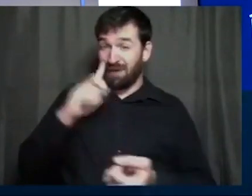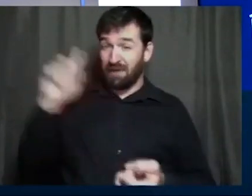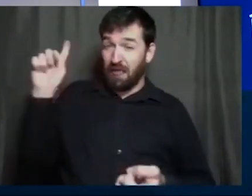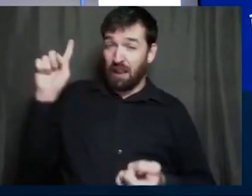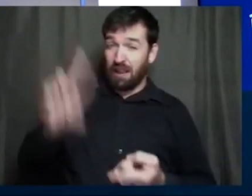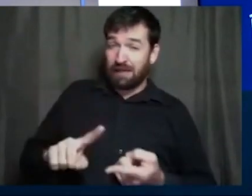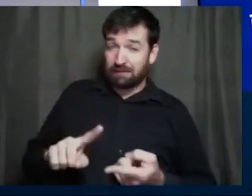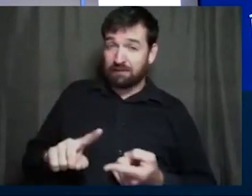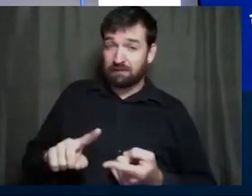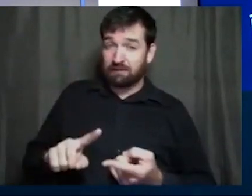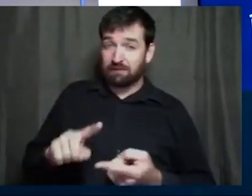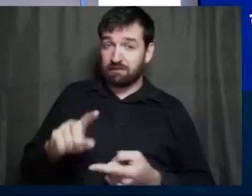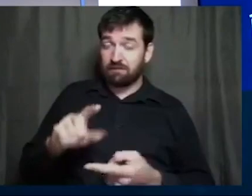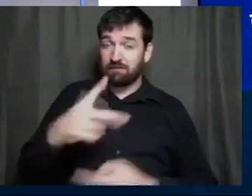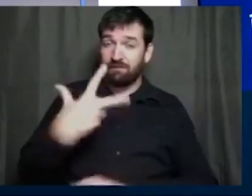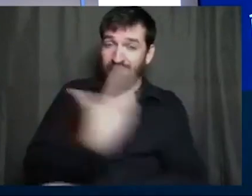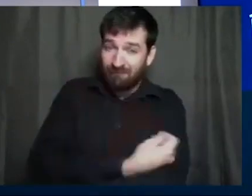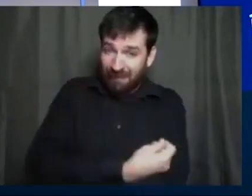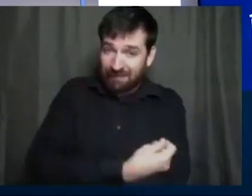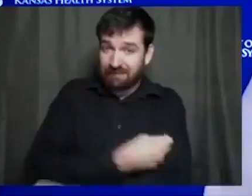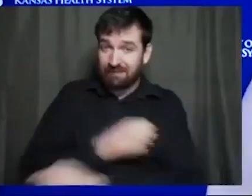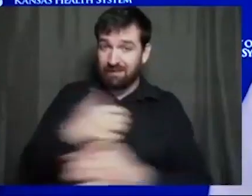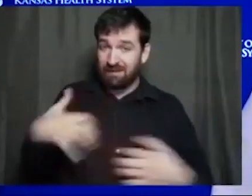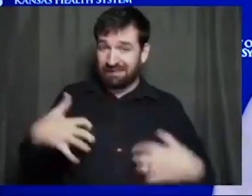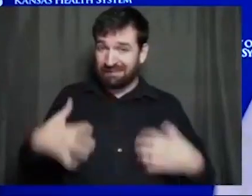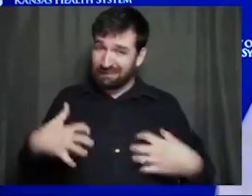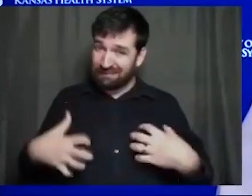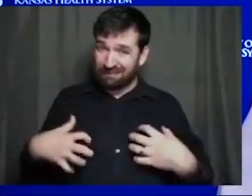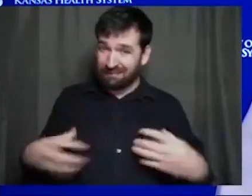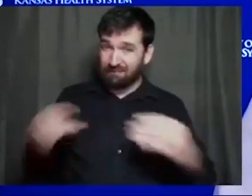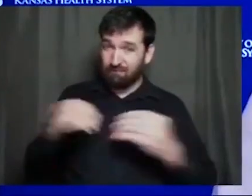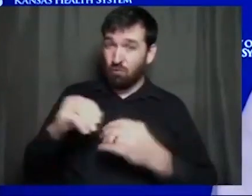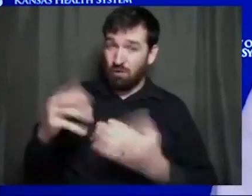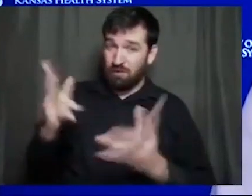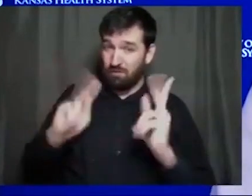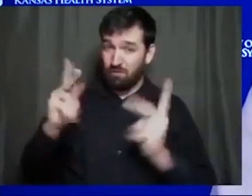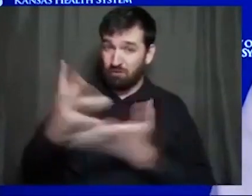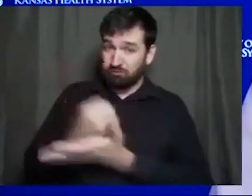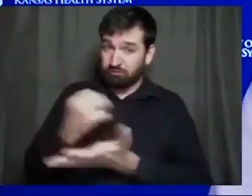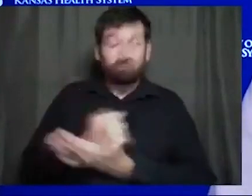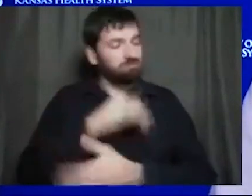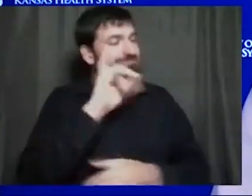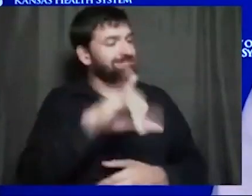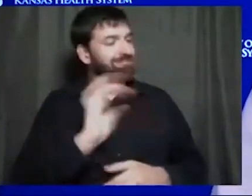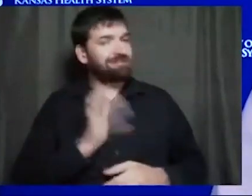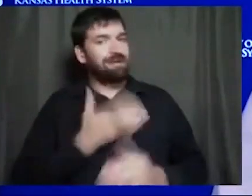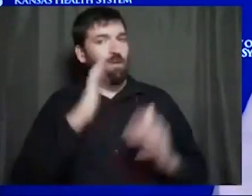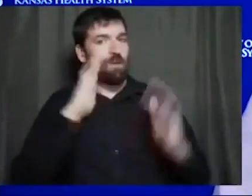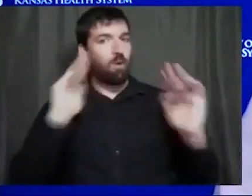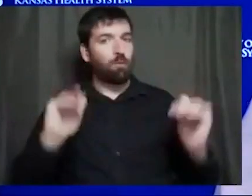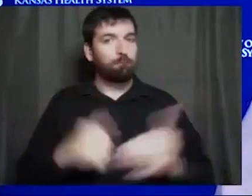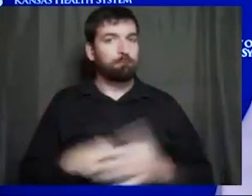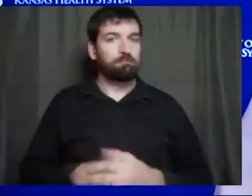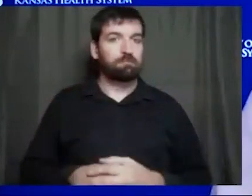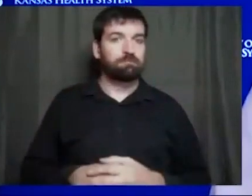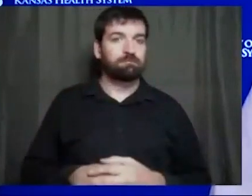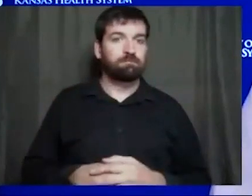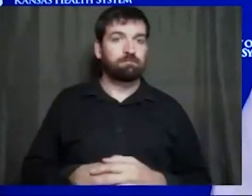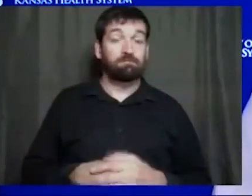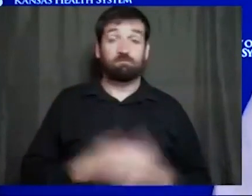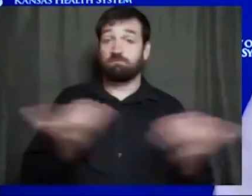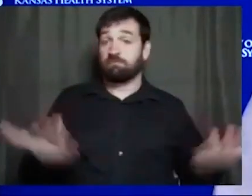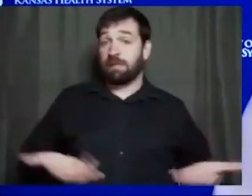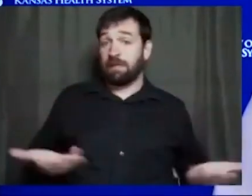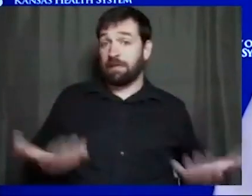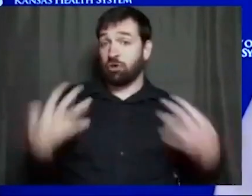more shots in arms? That's the hope. That is the hope, whether it's here at the health system, whether